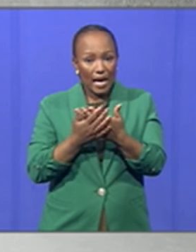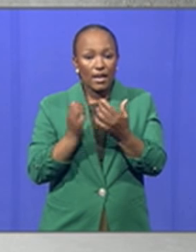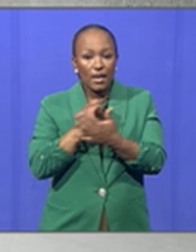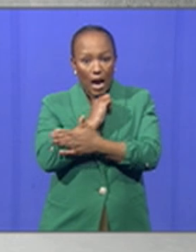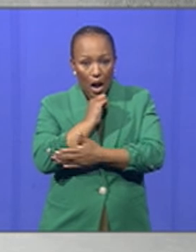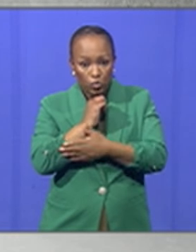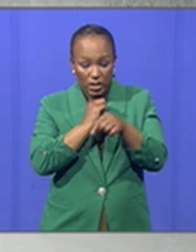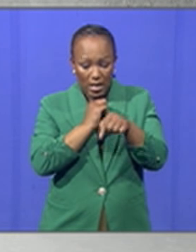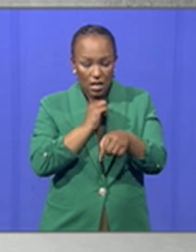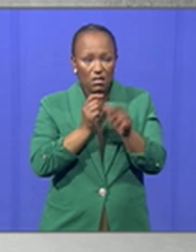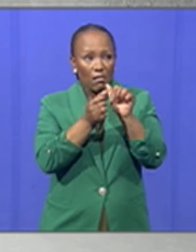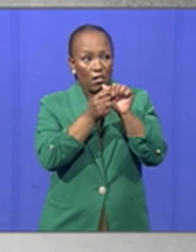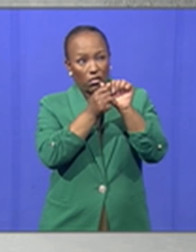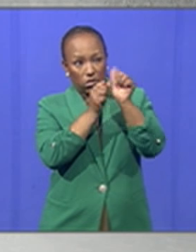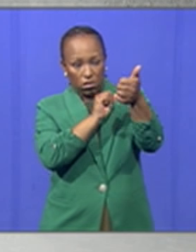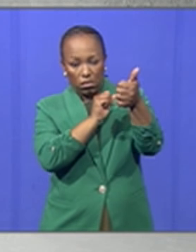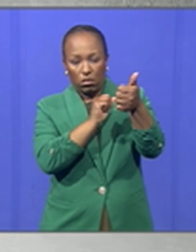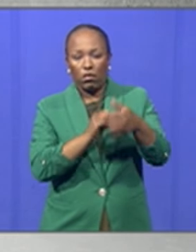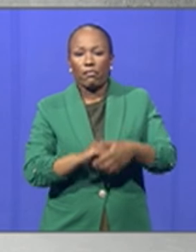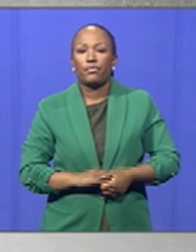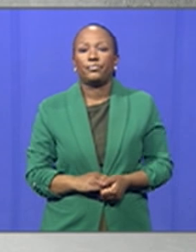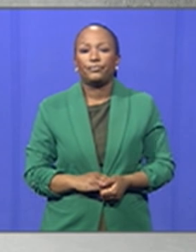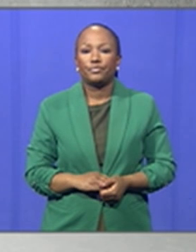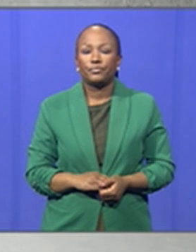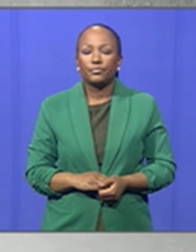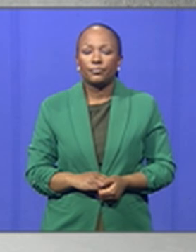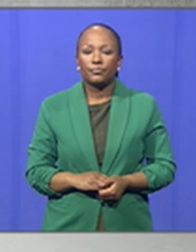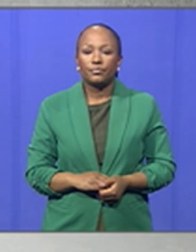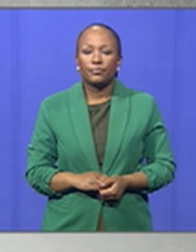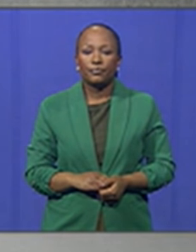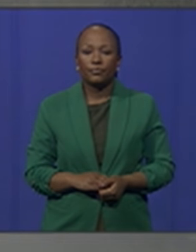naga a tshaba.